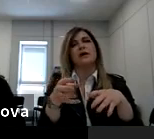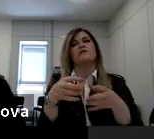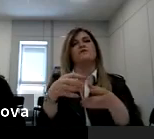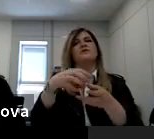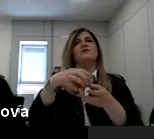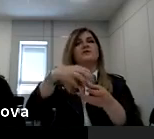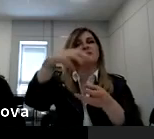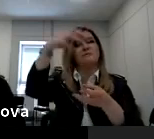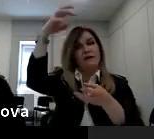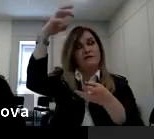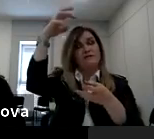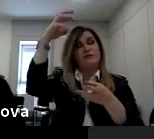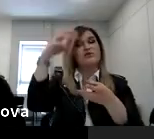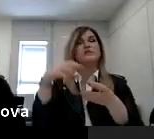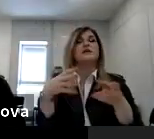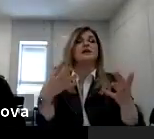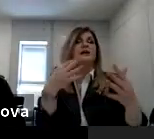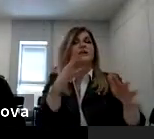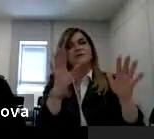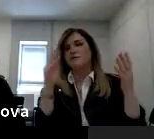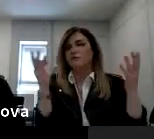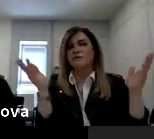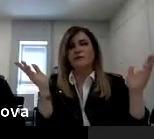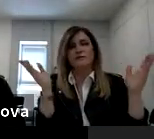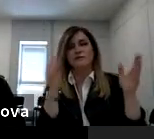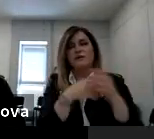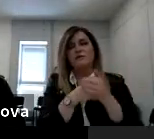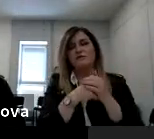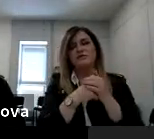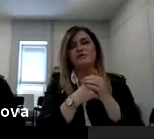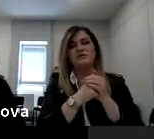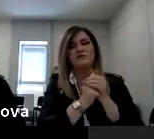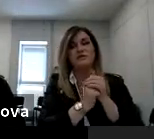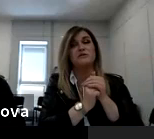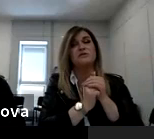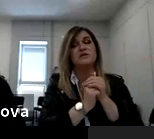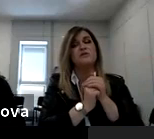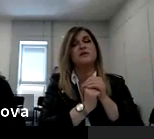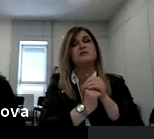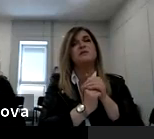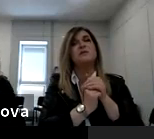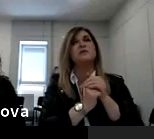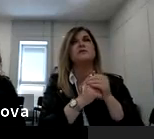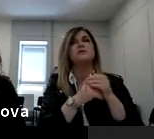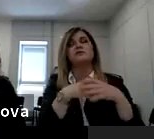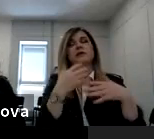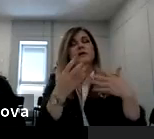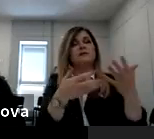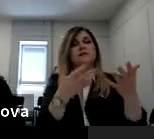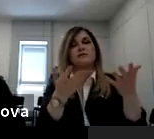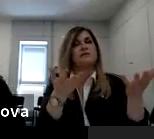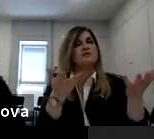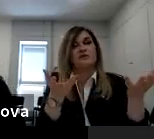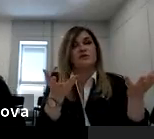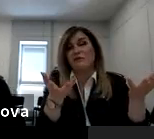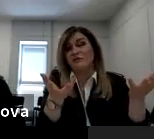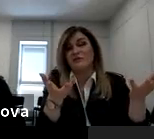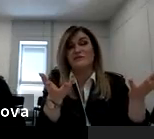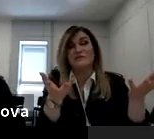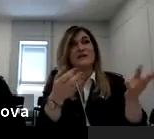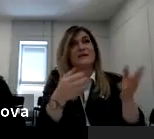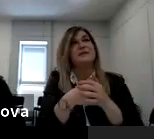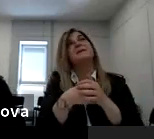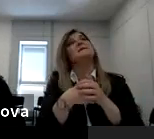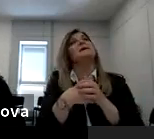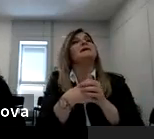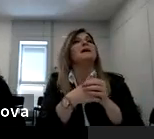also have, you know, the spike versions and different very strange versions of diffuser. We can do it in order to make strange effects. Light